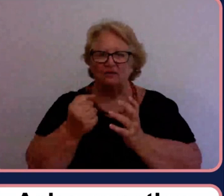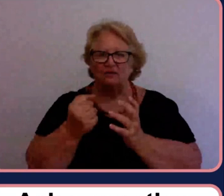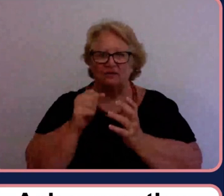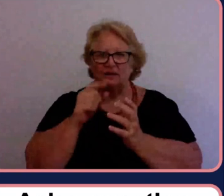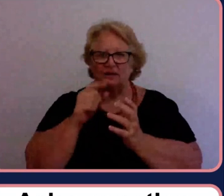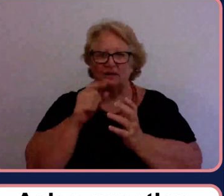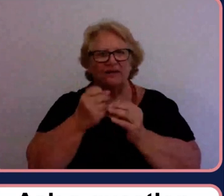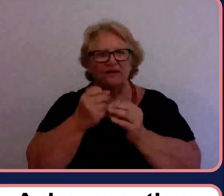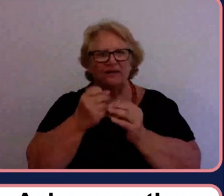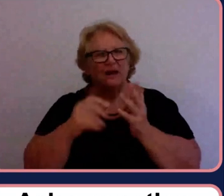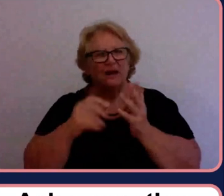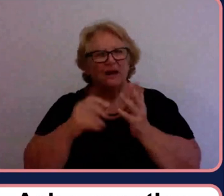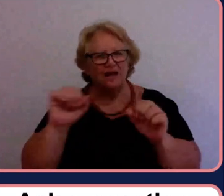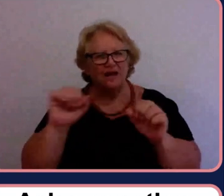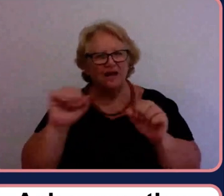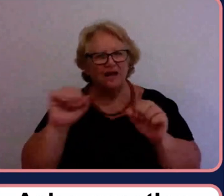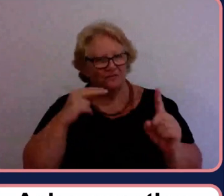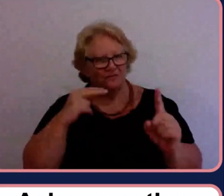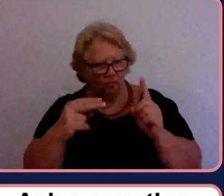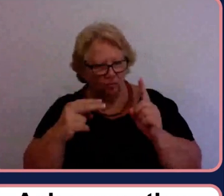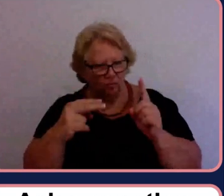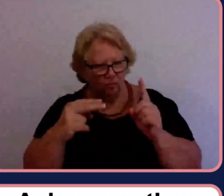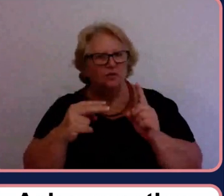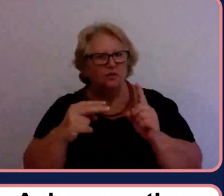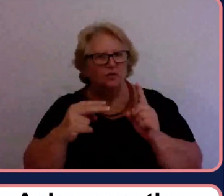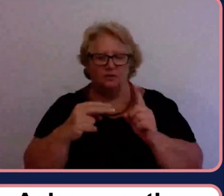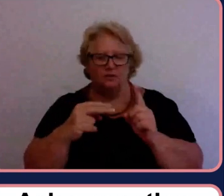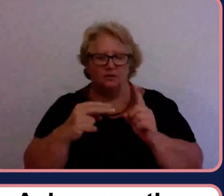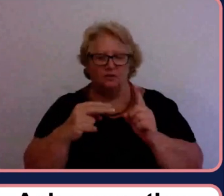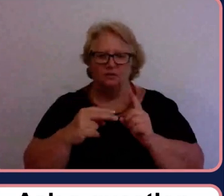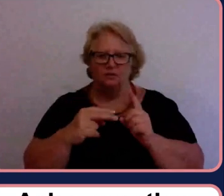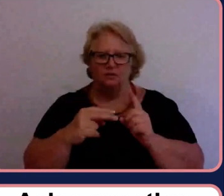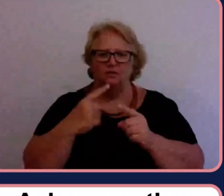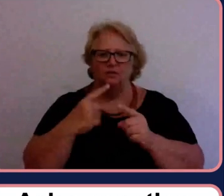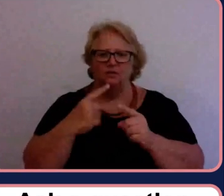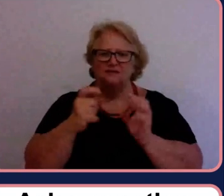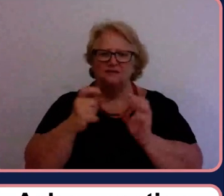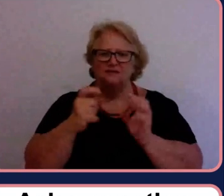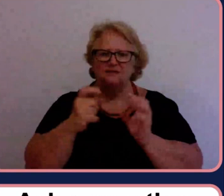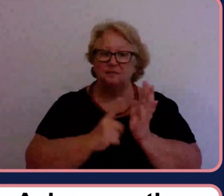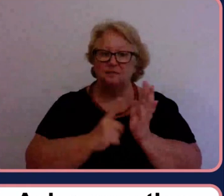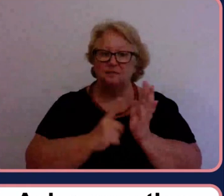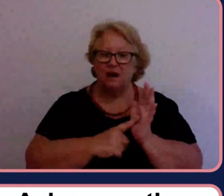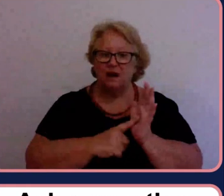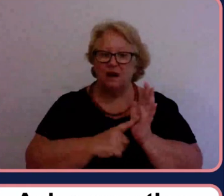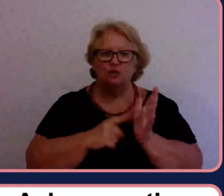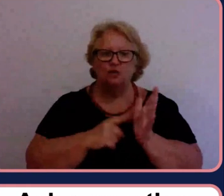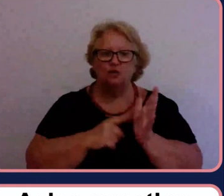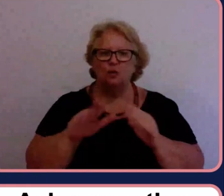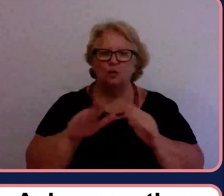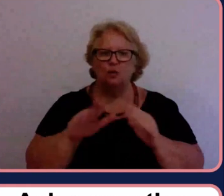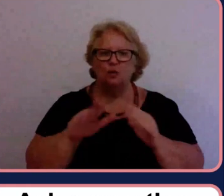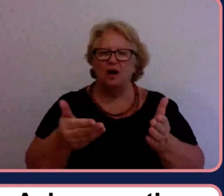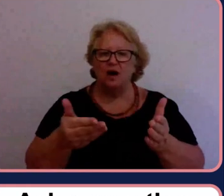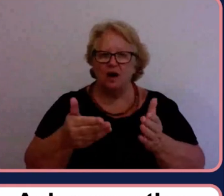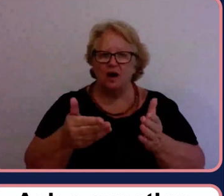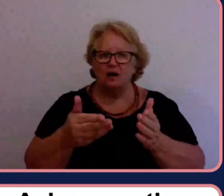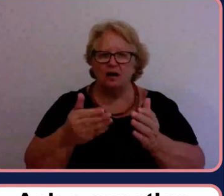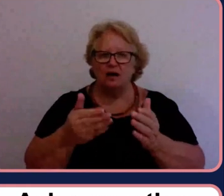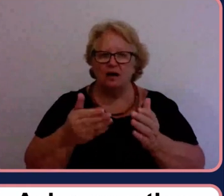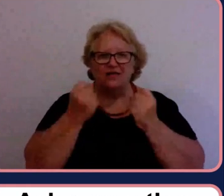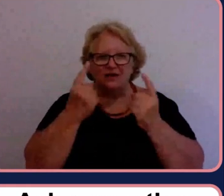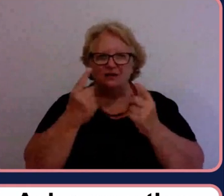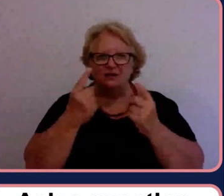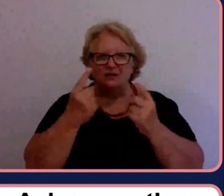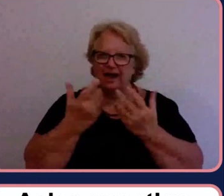stakeholders around that process. But largely the bill is providing the architecture around how those